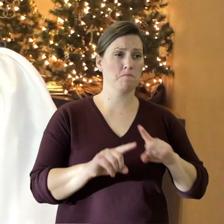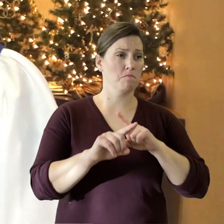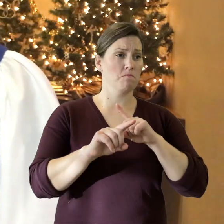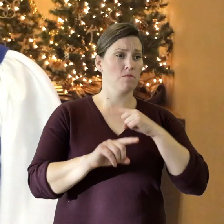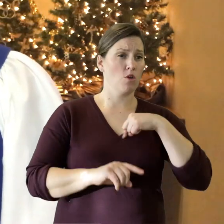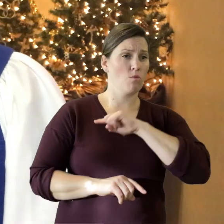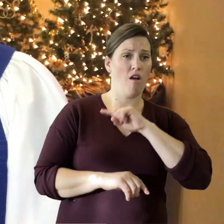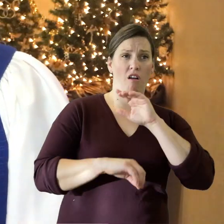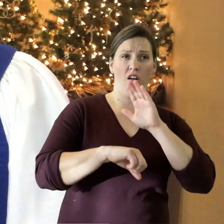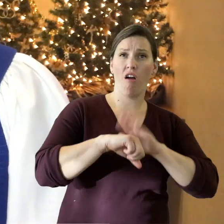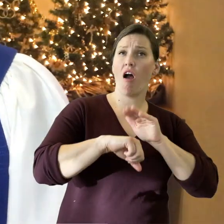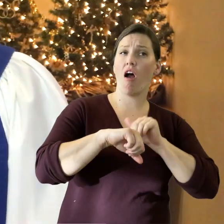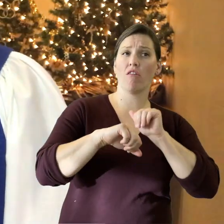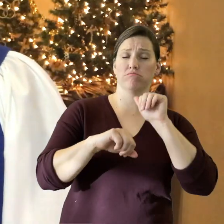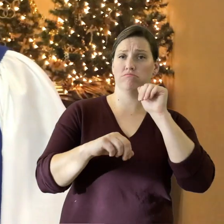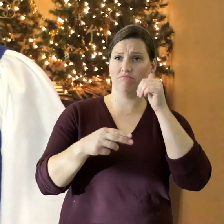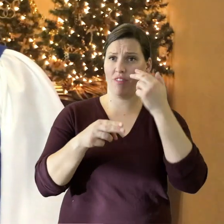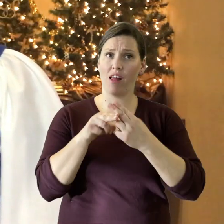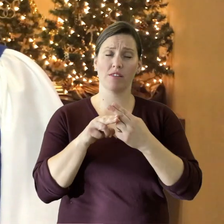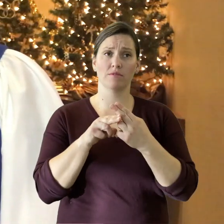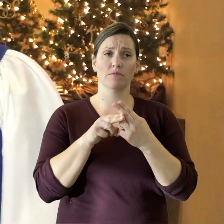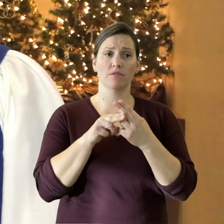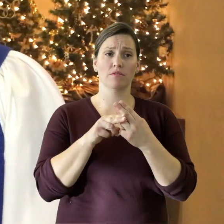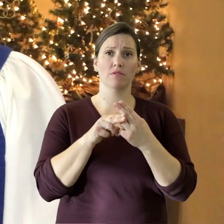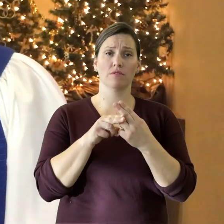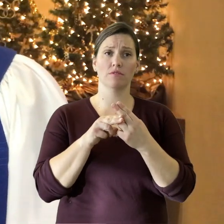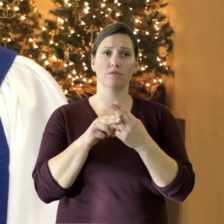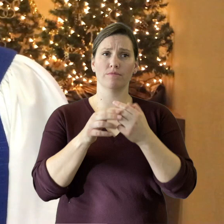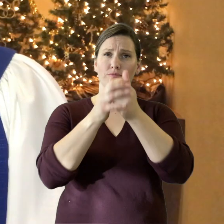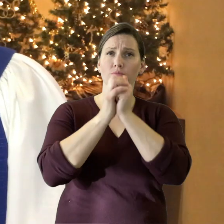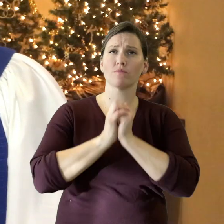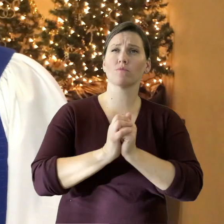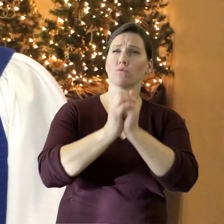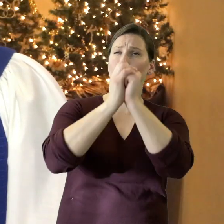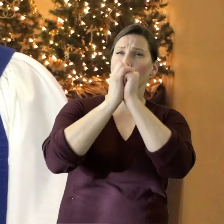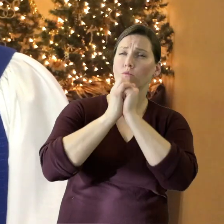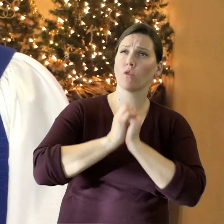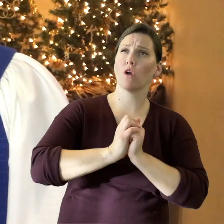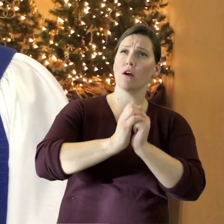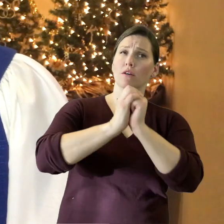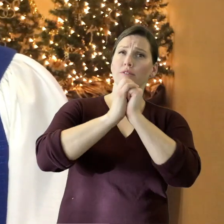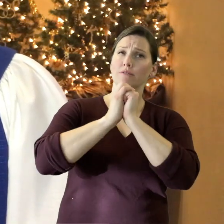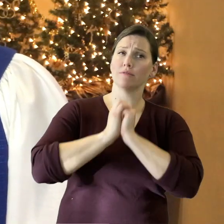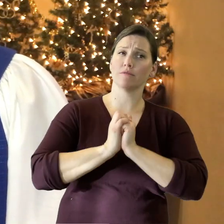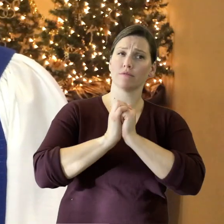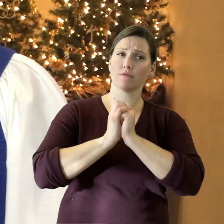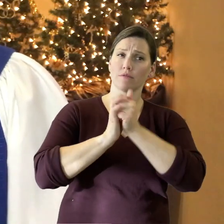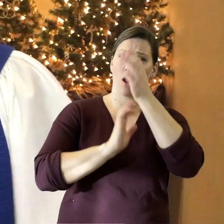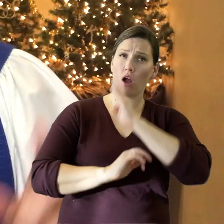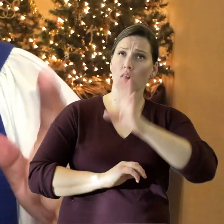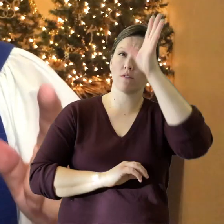We call upon the name in prayer as we pray to God the